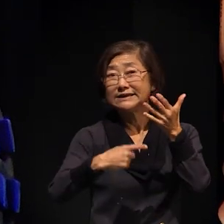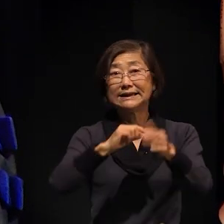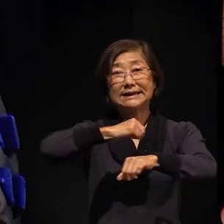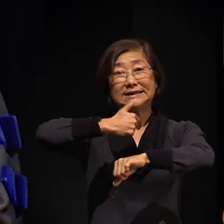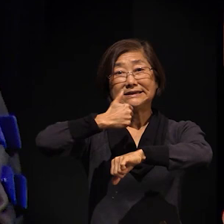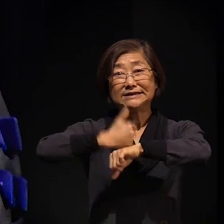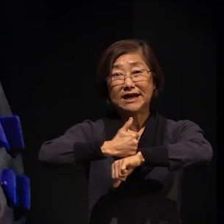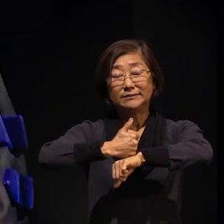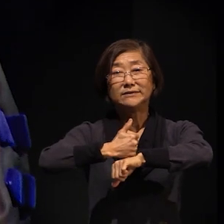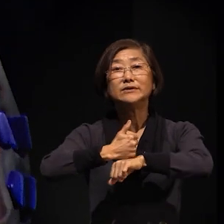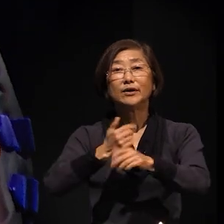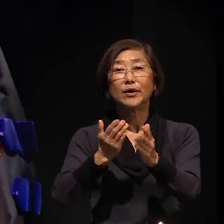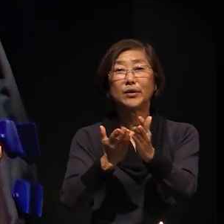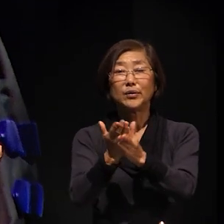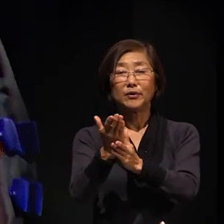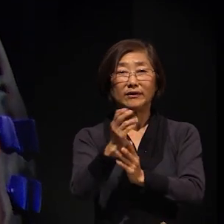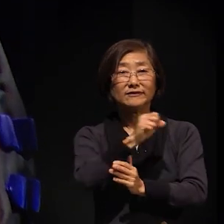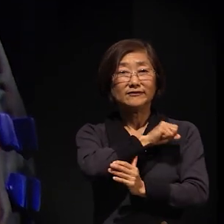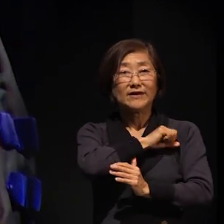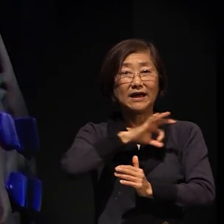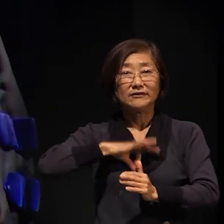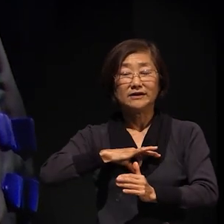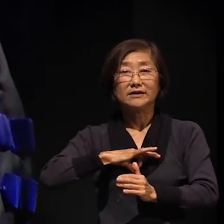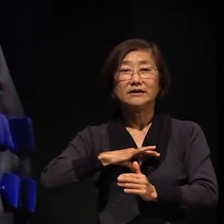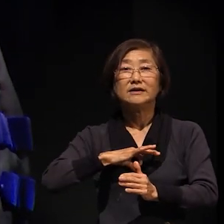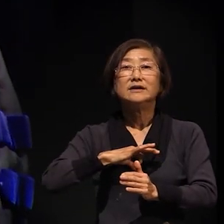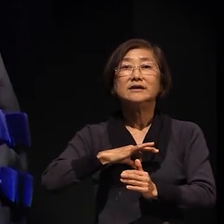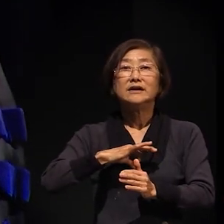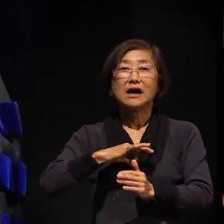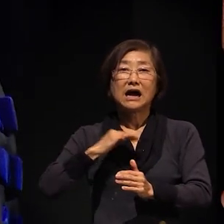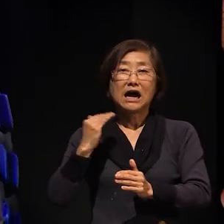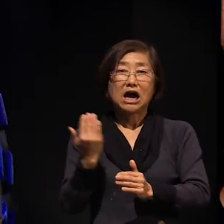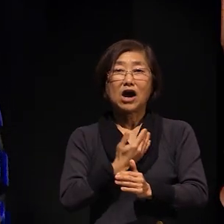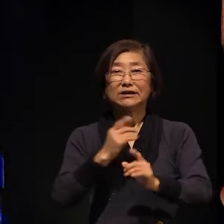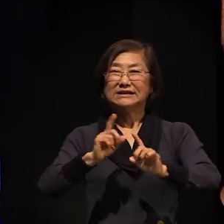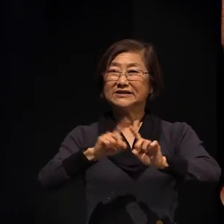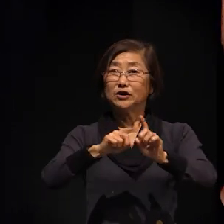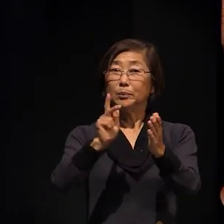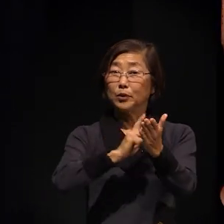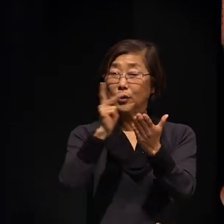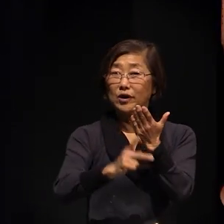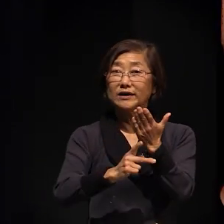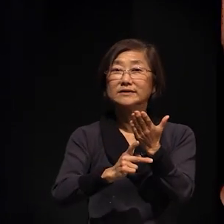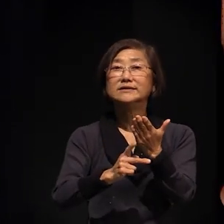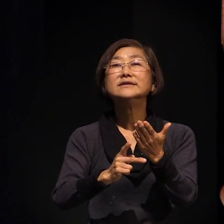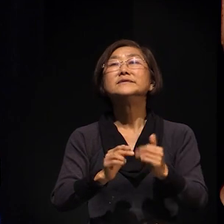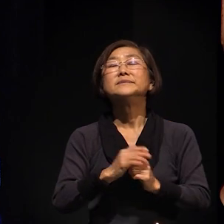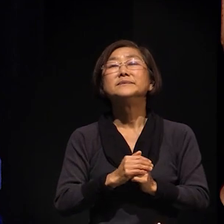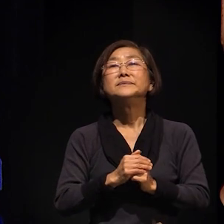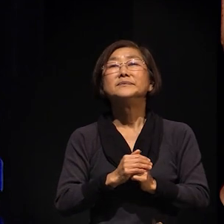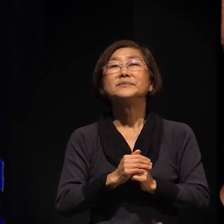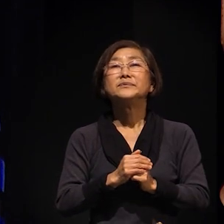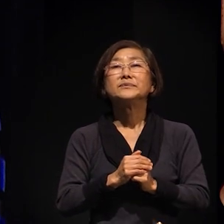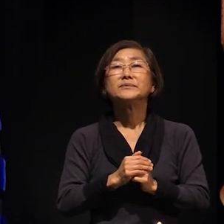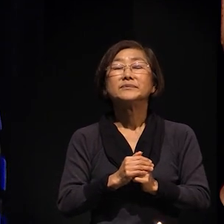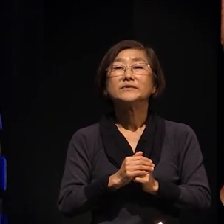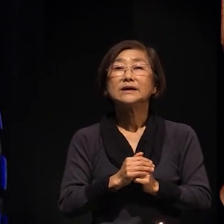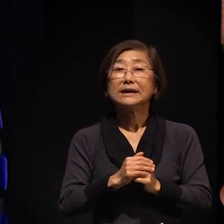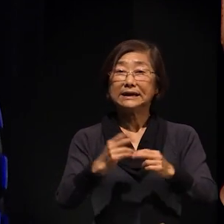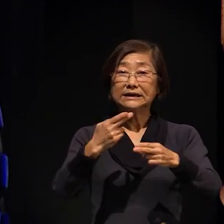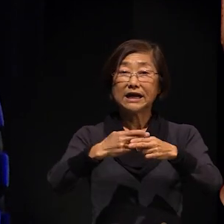requirements established by the faculty of their respective programs or